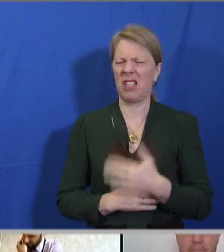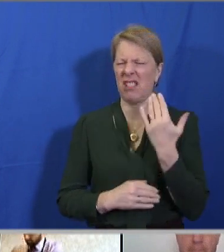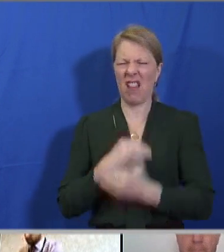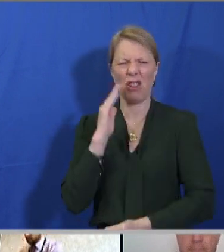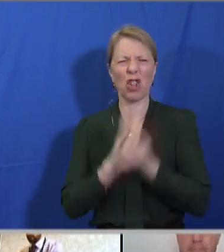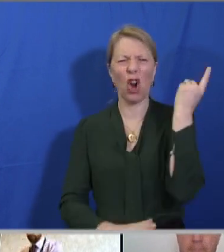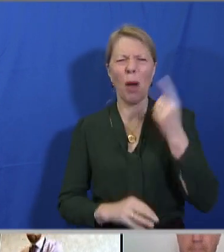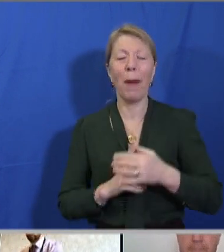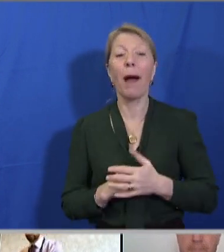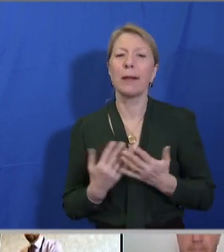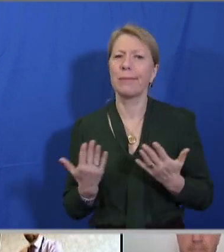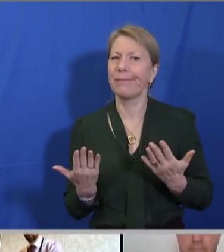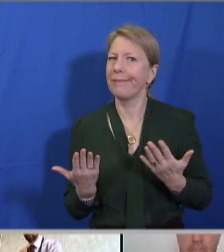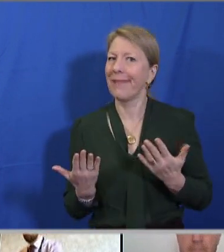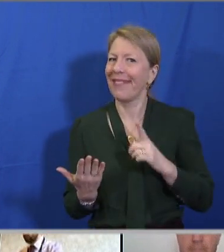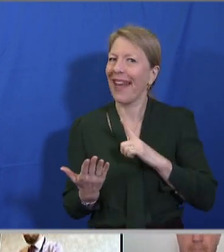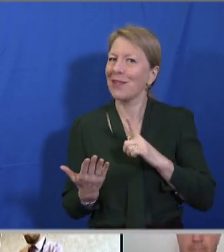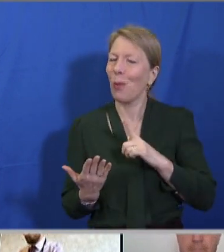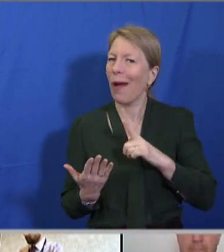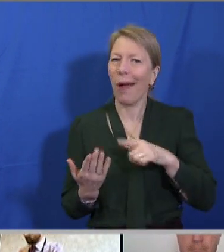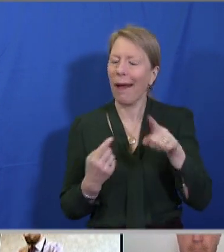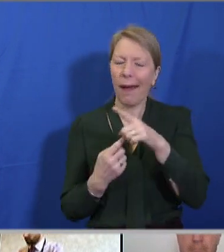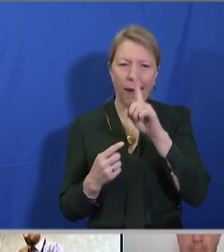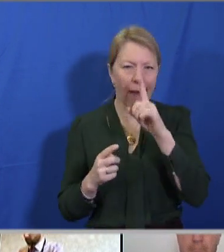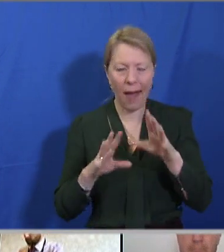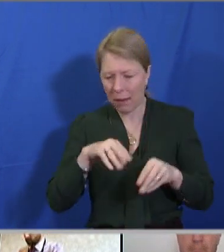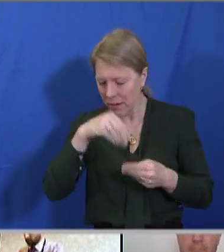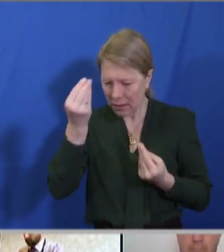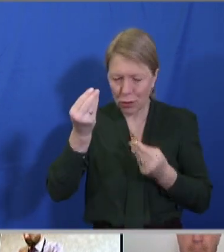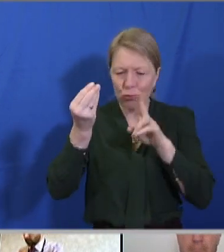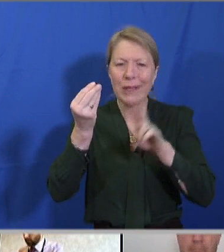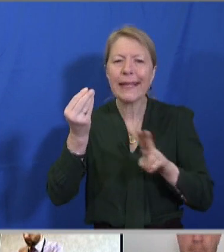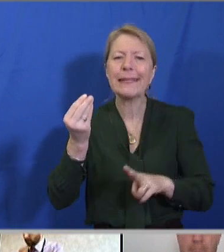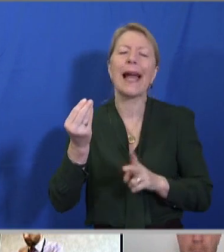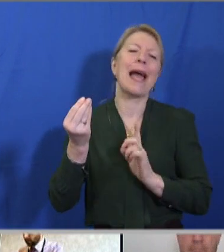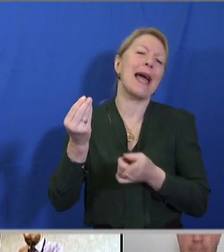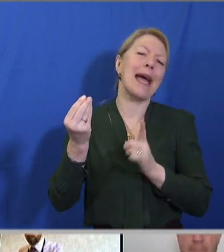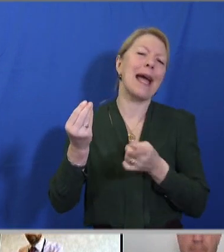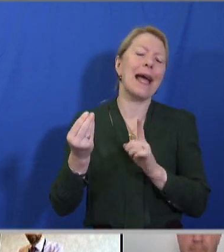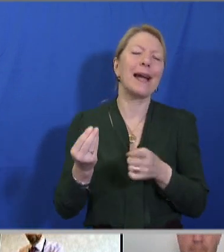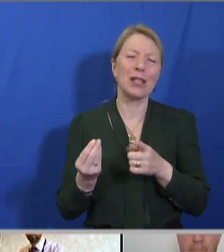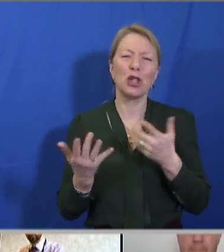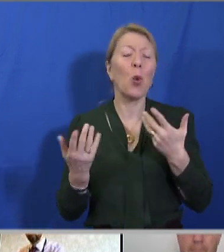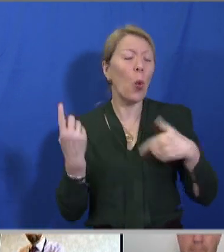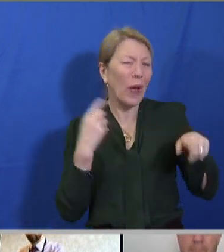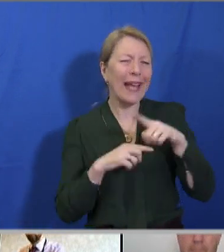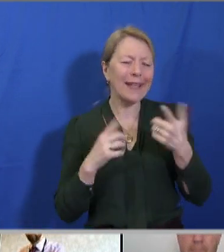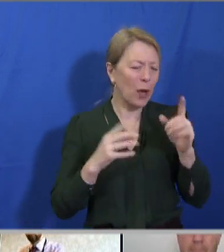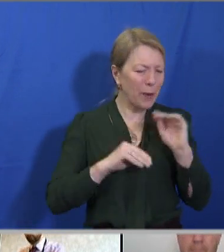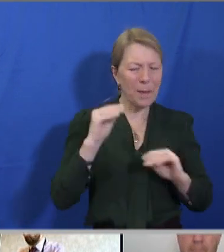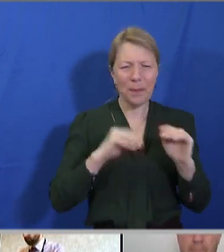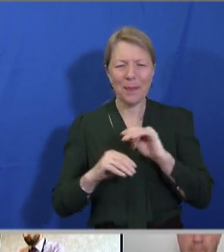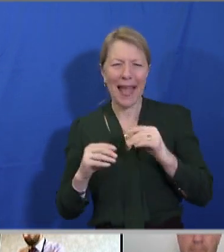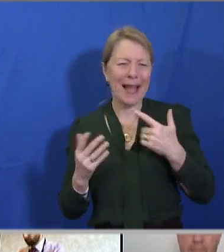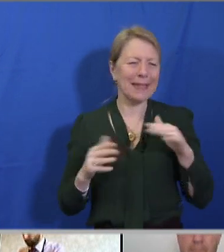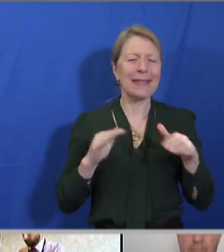in and access our health service as well. So I'm just trying to work through where we can actually best place that, but I'm sure Mark will be able to